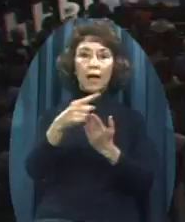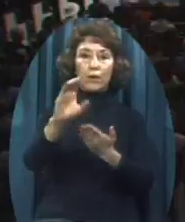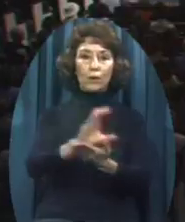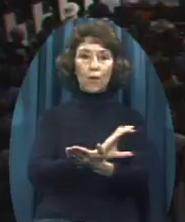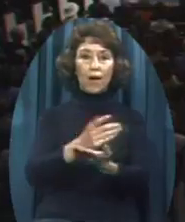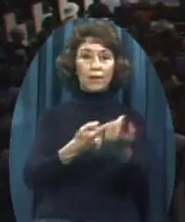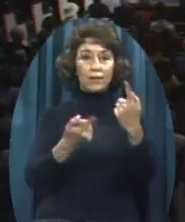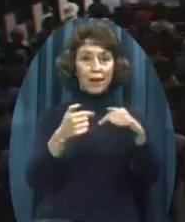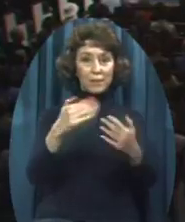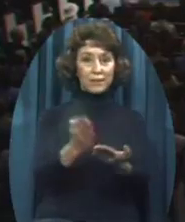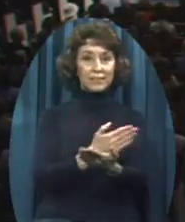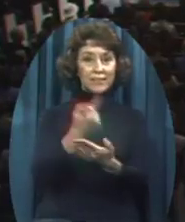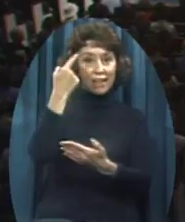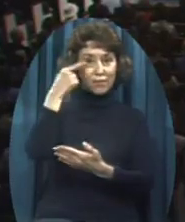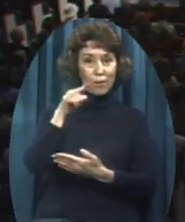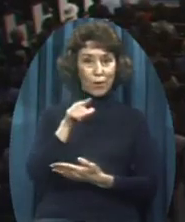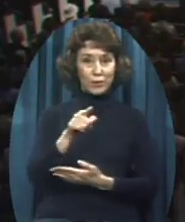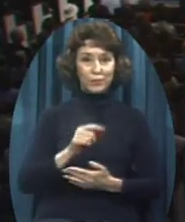us.